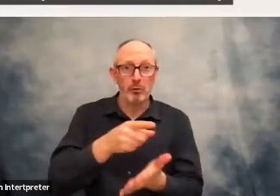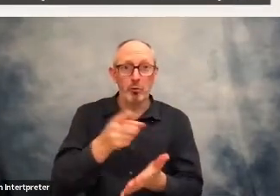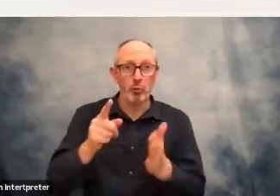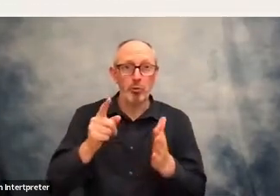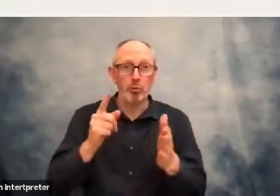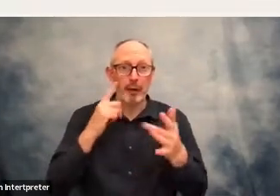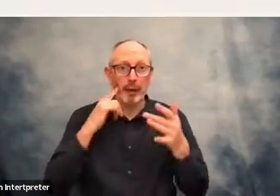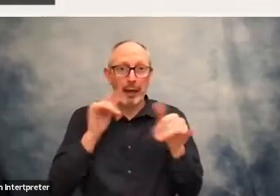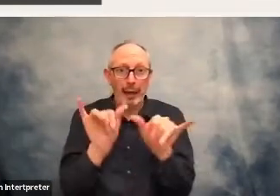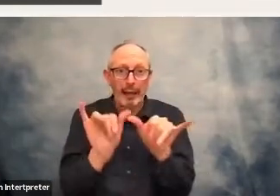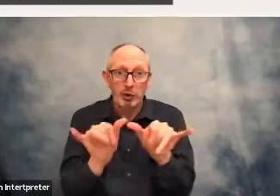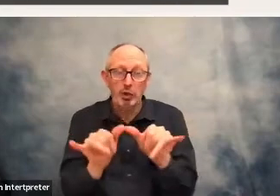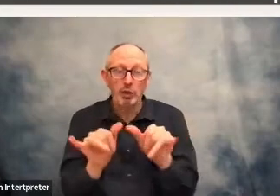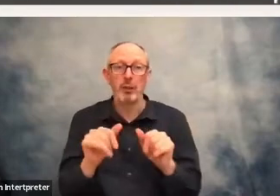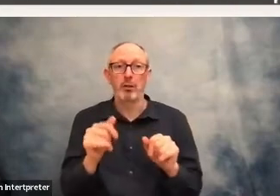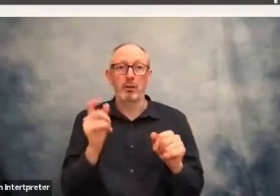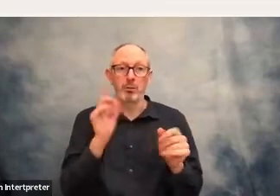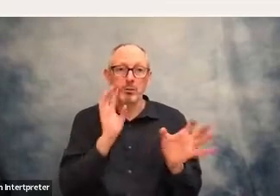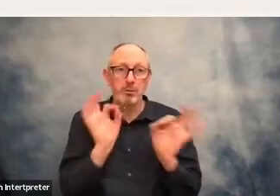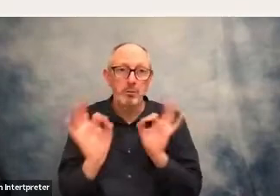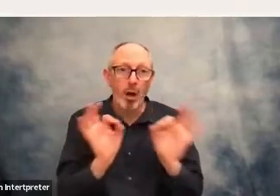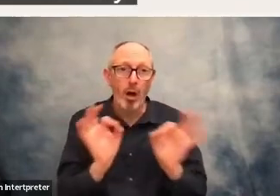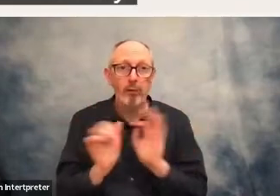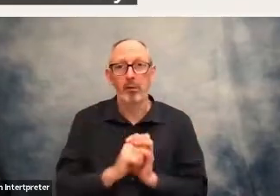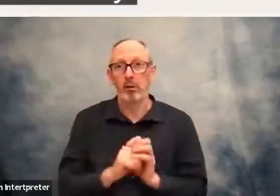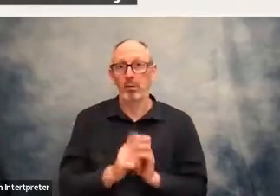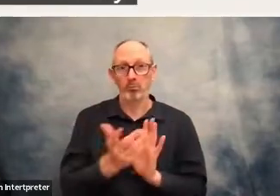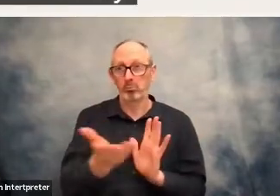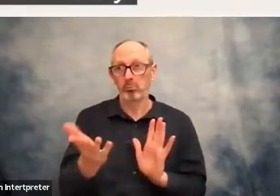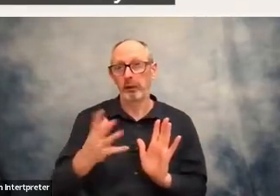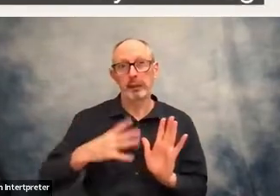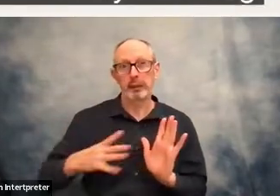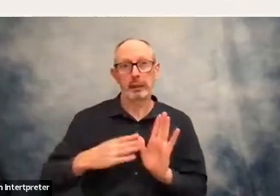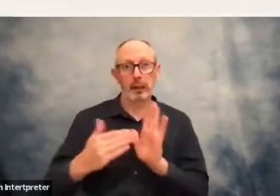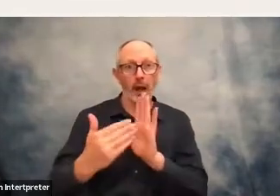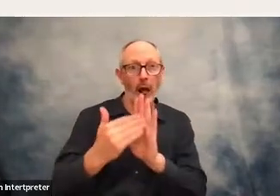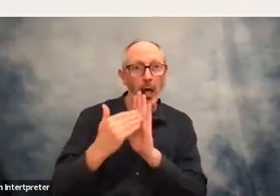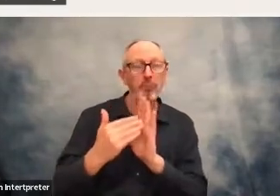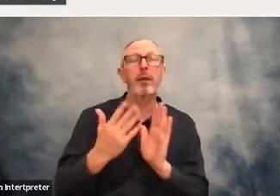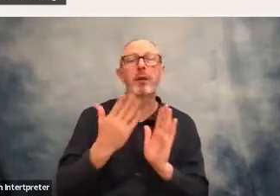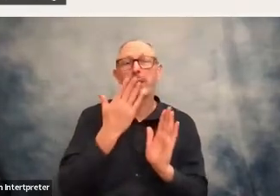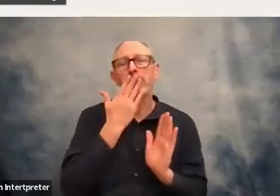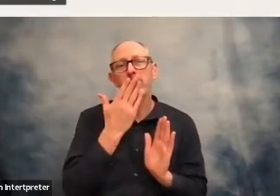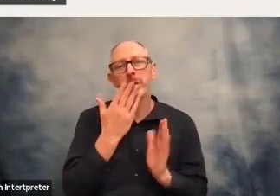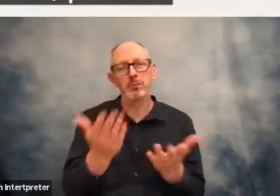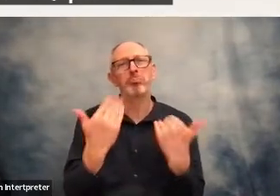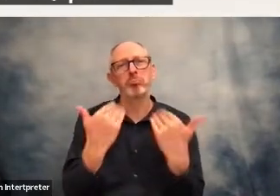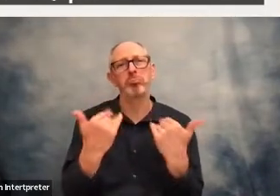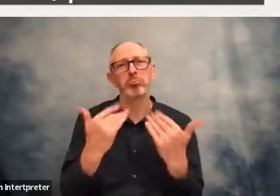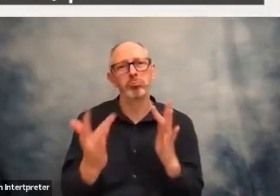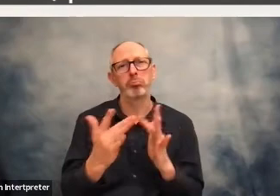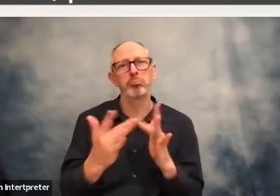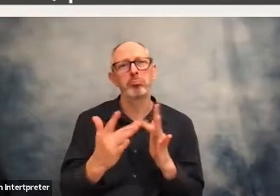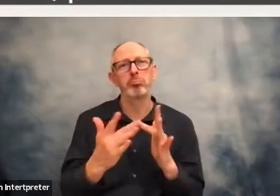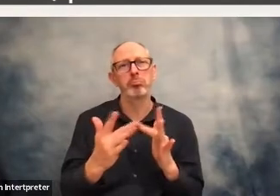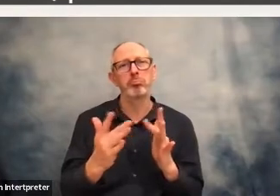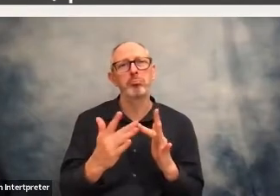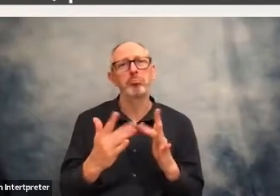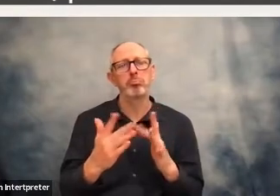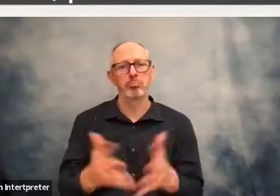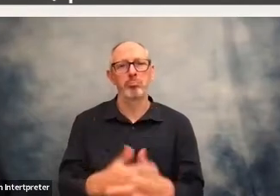investor, or someone who could do with the help to overcome some adversity to being actively independent, please reach out.